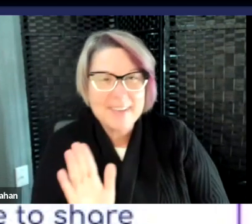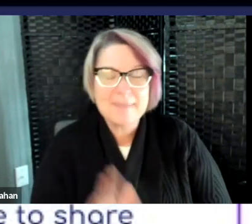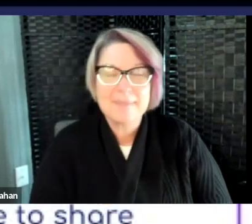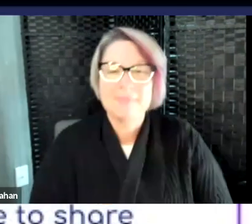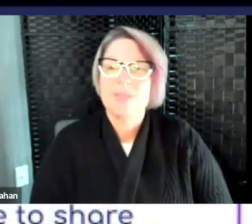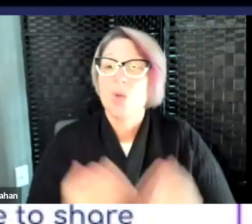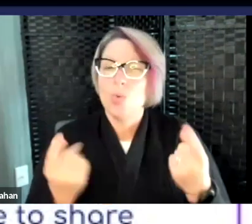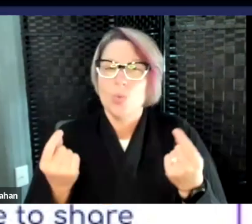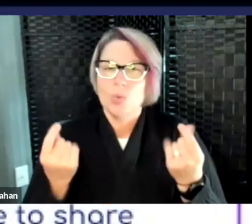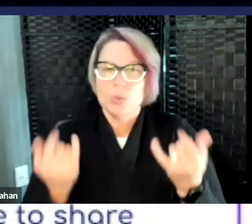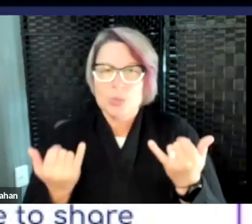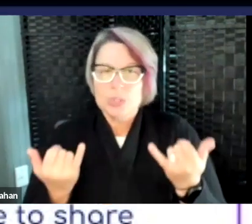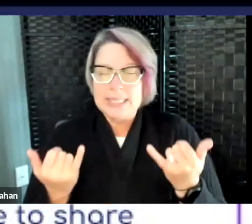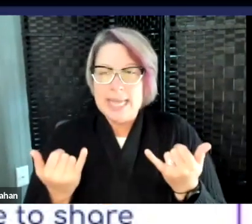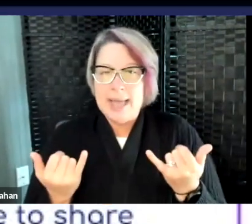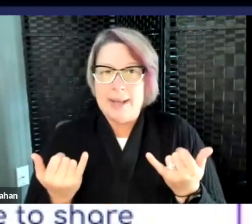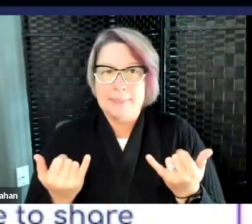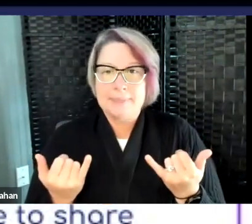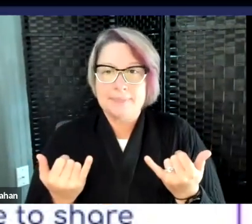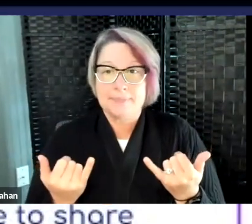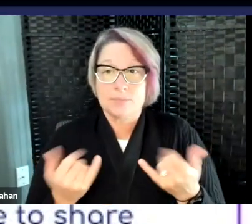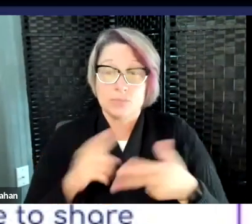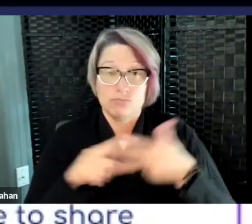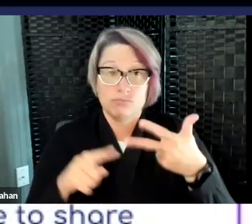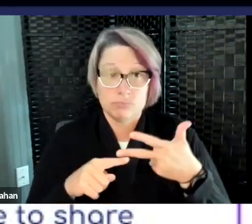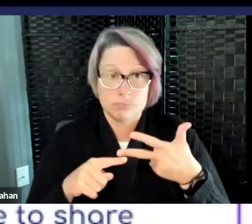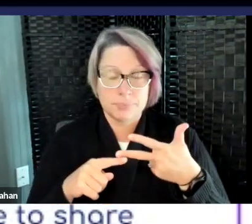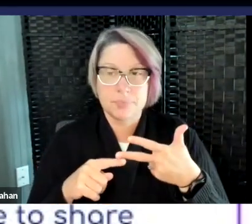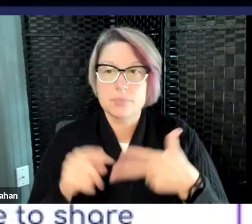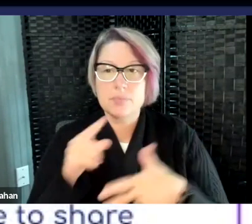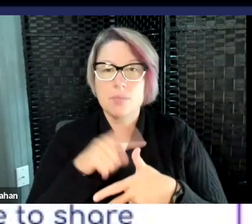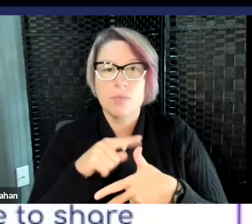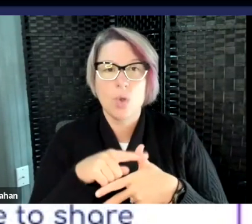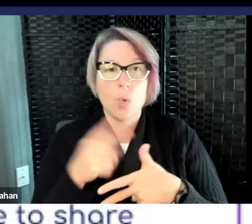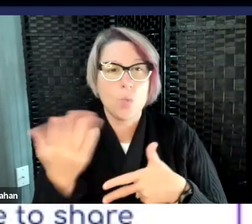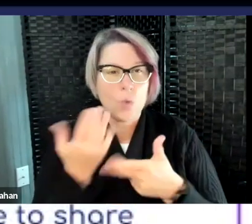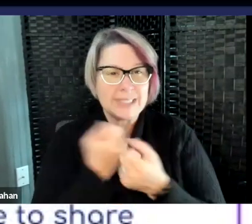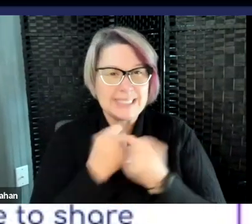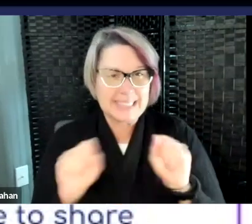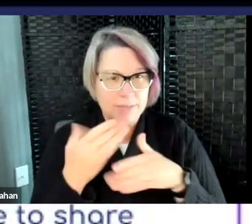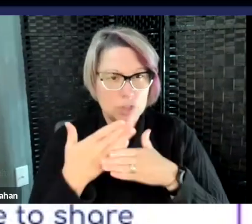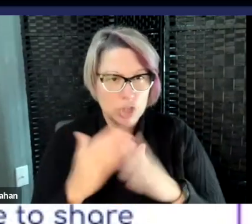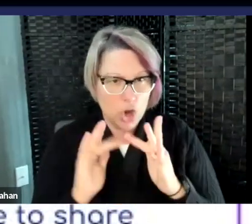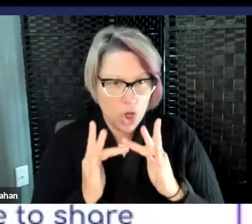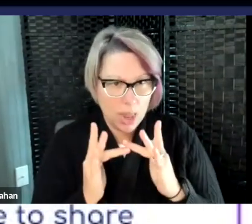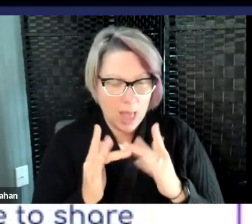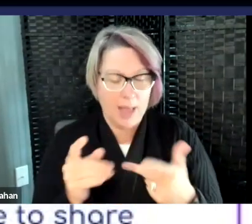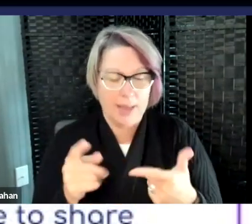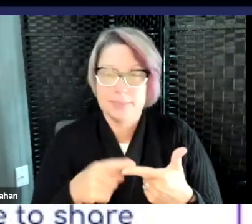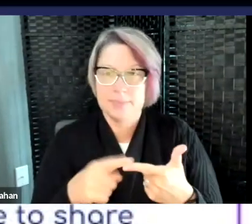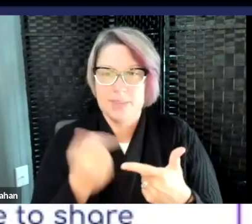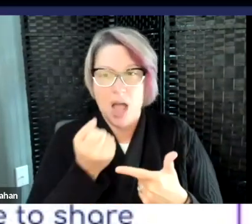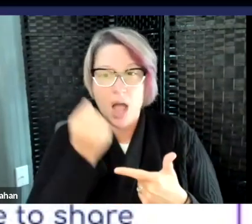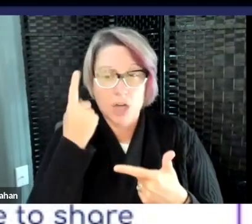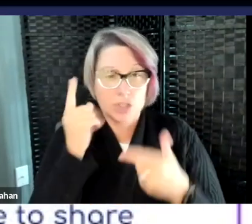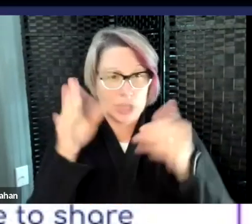talking about? Well, we're talking about three things: deciding what's safe to share online, understanding your posting